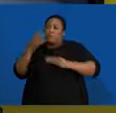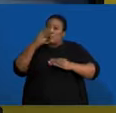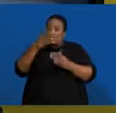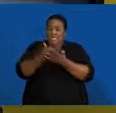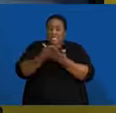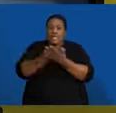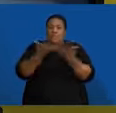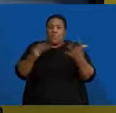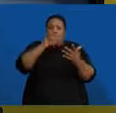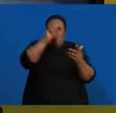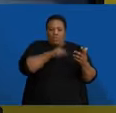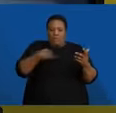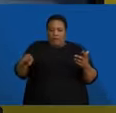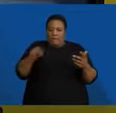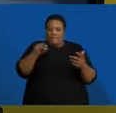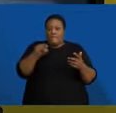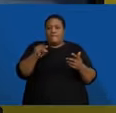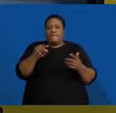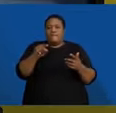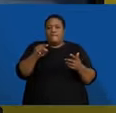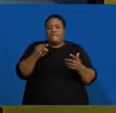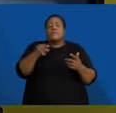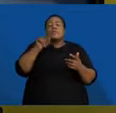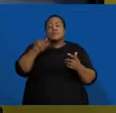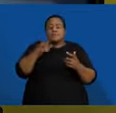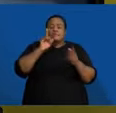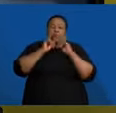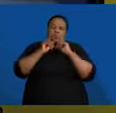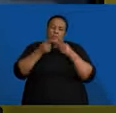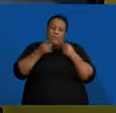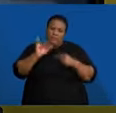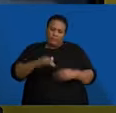graph. So that's what I'm really talking about there.